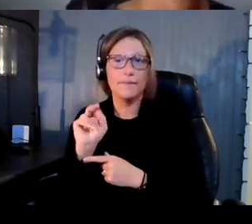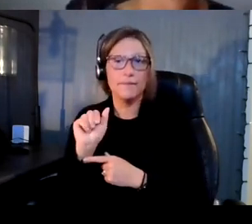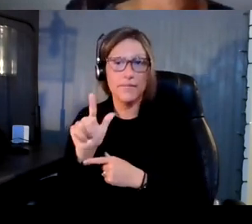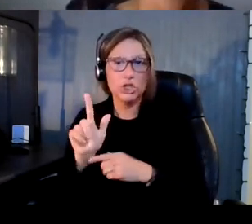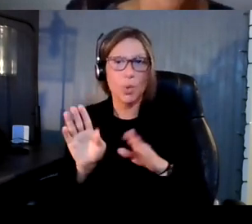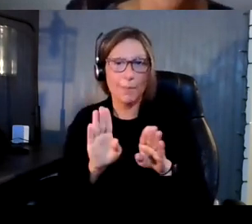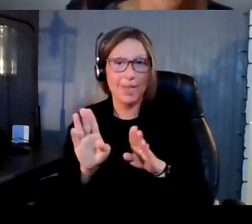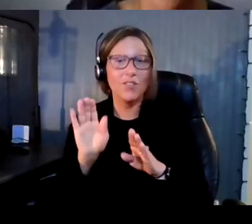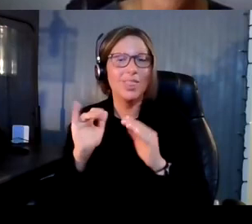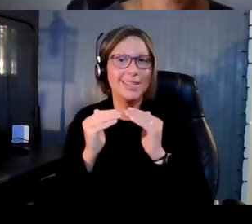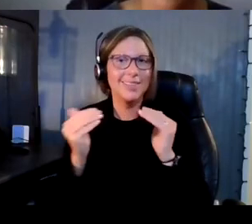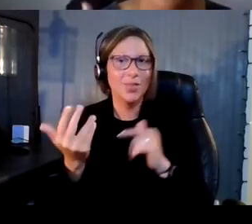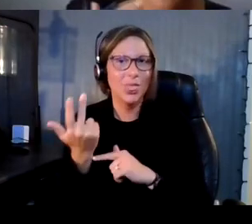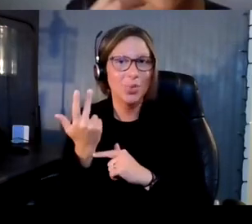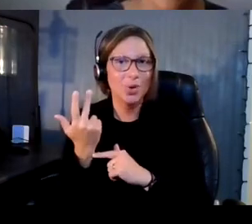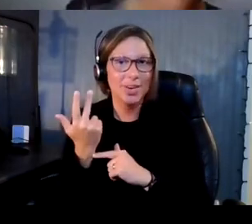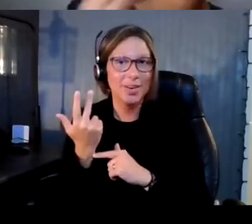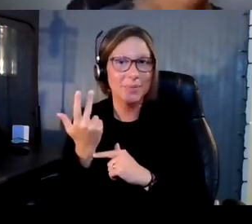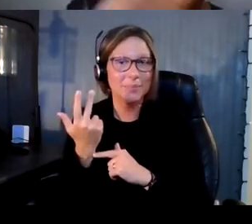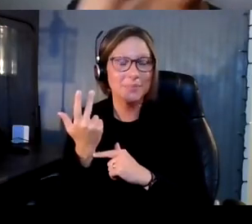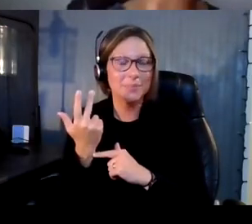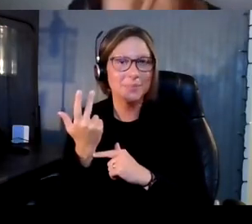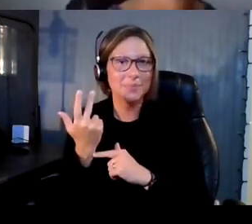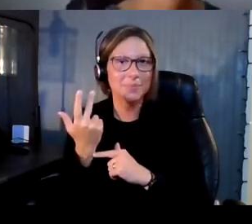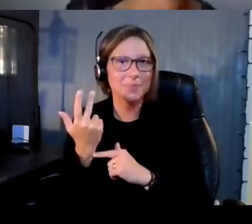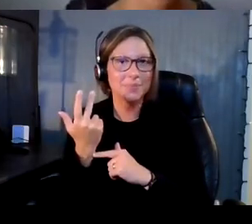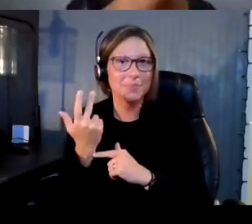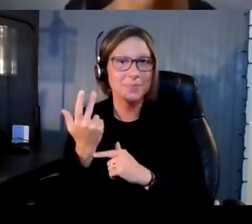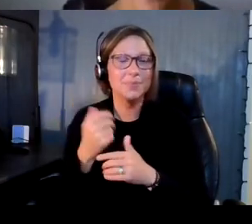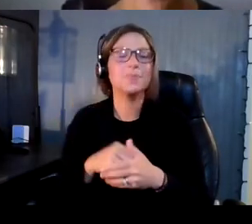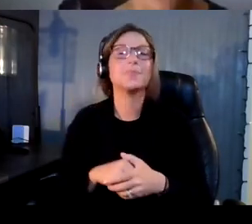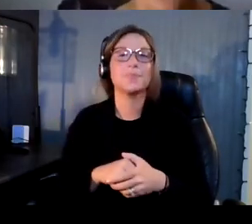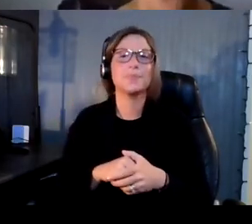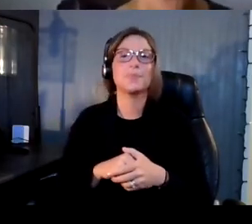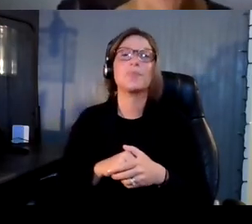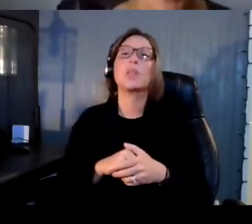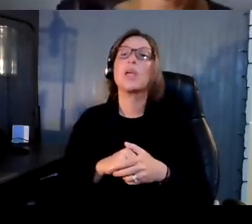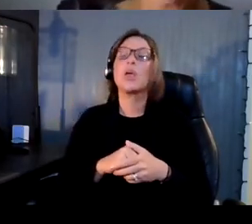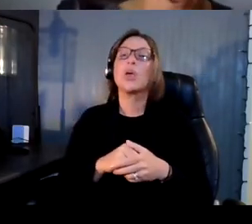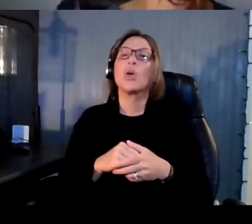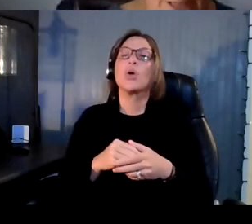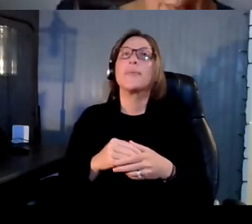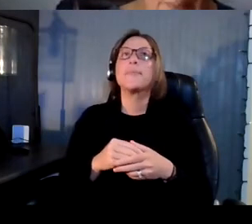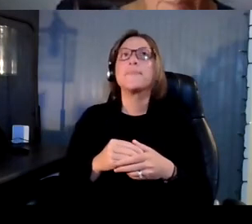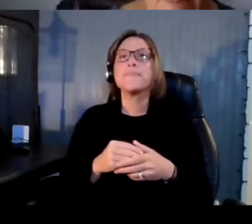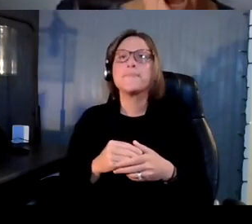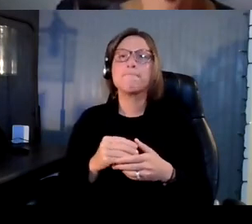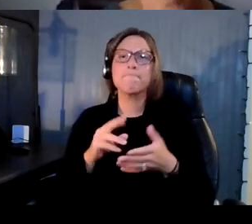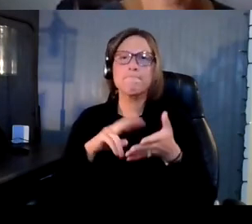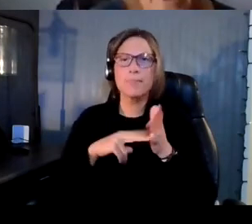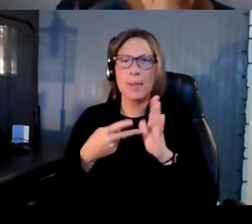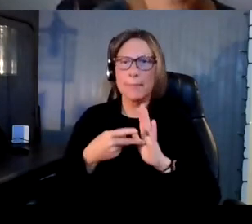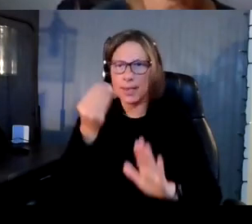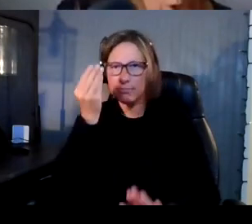meaning for the partner becomes the individual's unconventional behavior. So we're going to let them